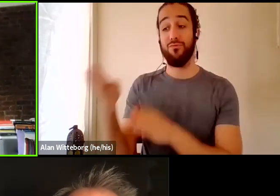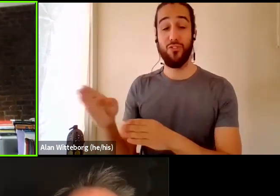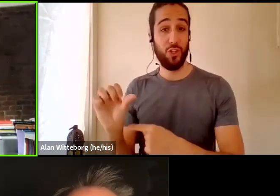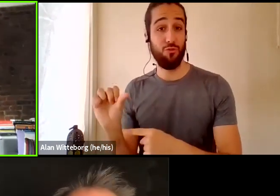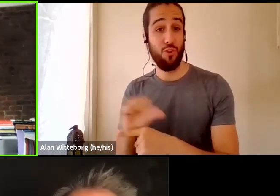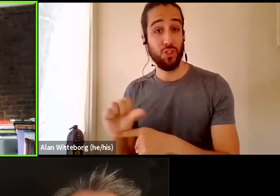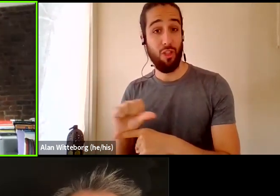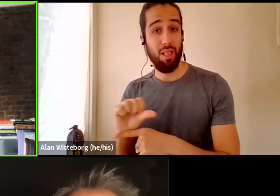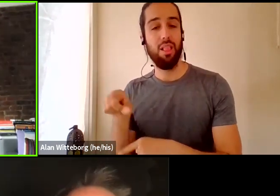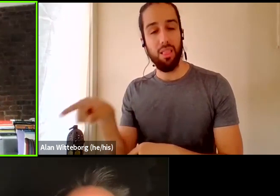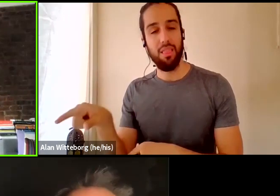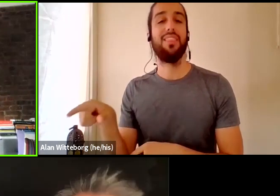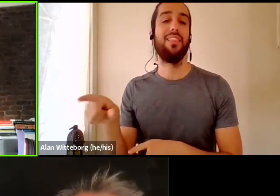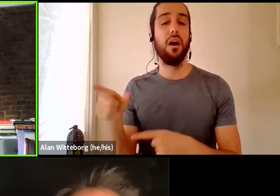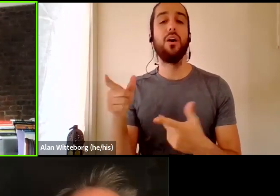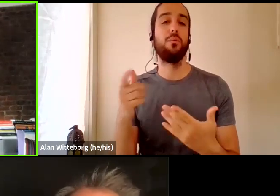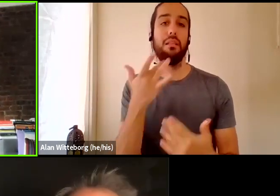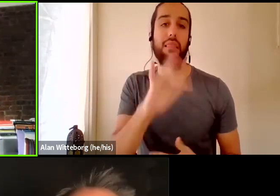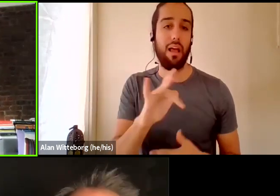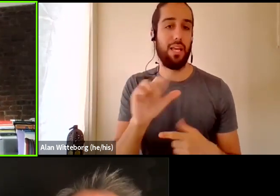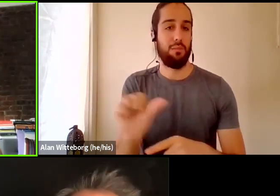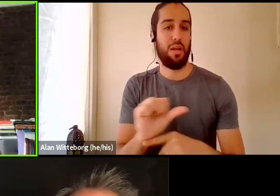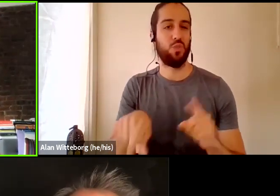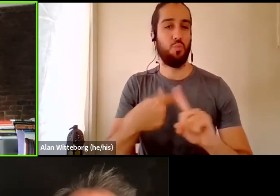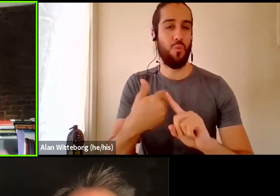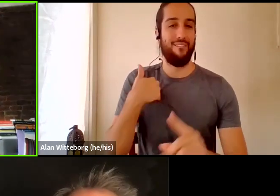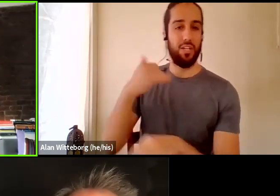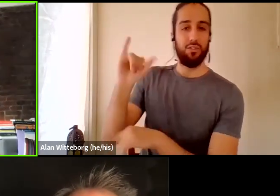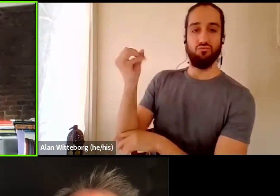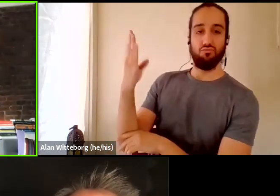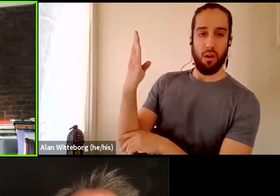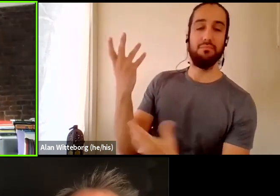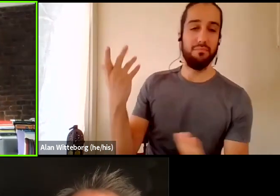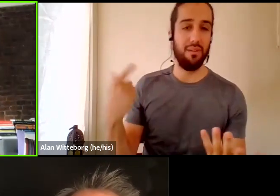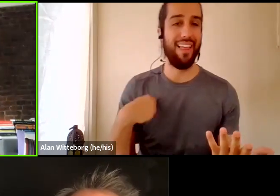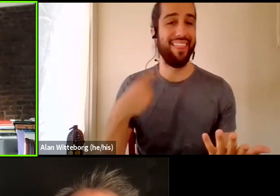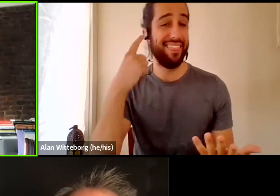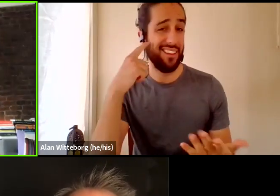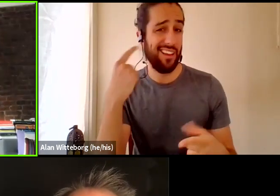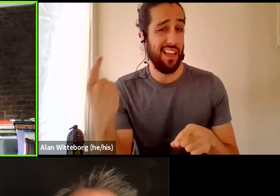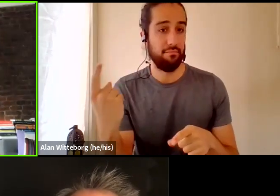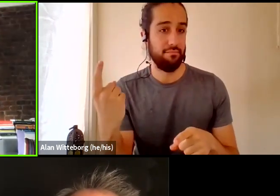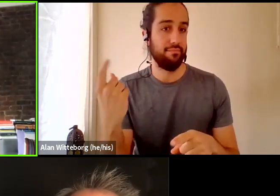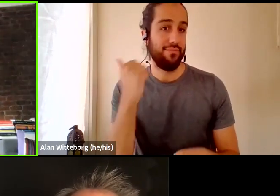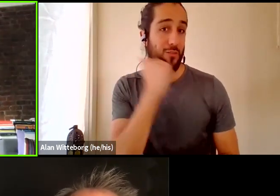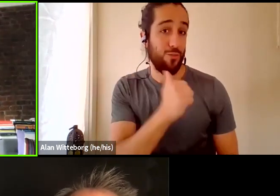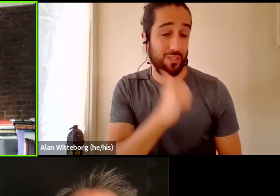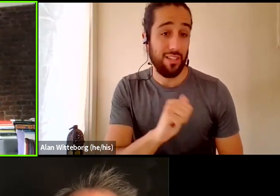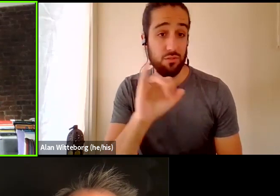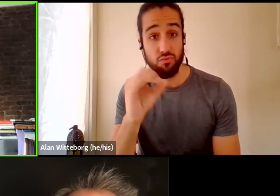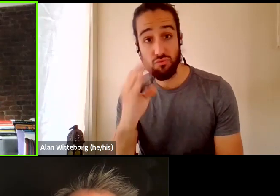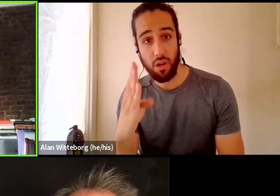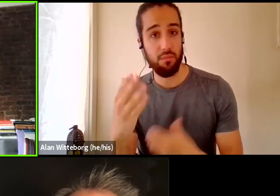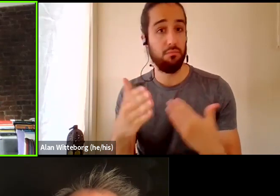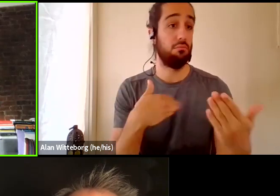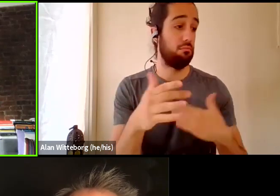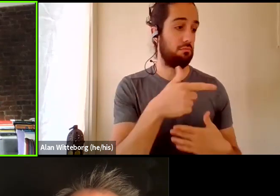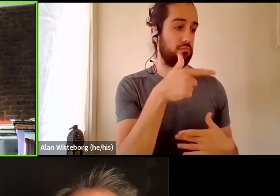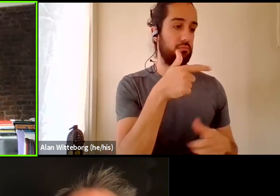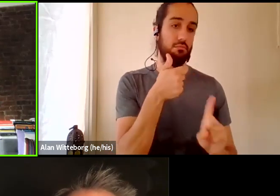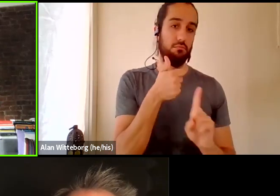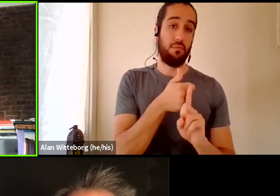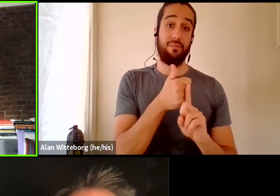you get a gig, you know? And so, and then I think in our everyday jobs, it's, you know, regardless of whether it's theater or not,